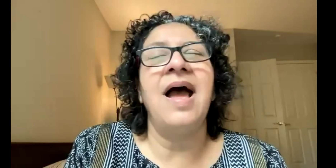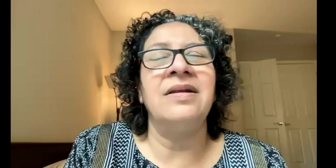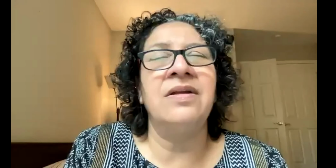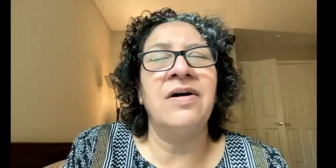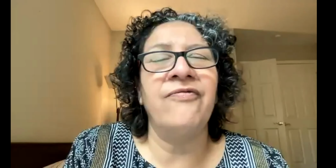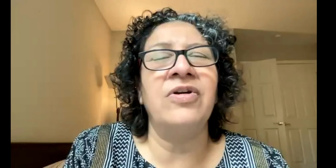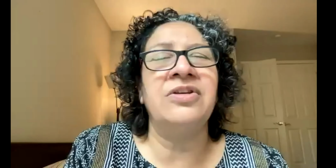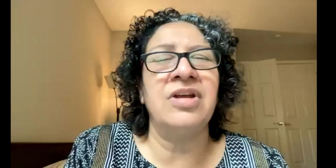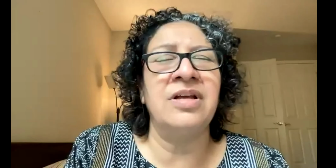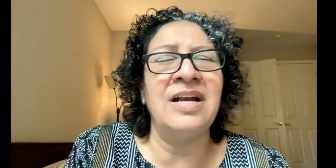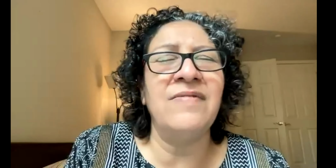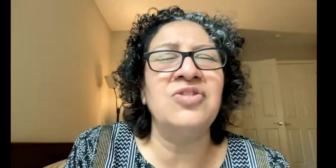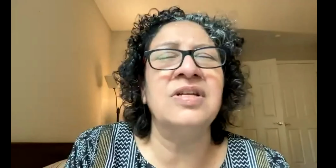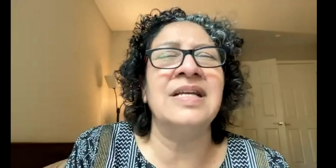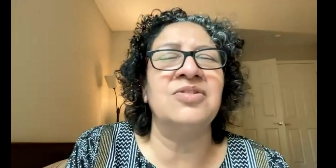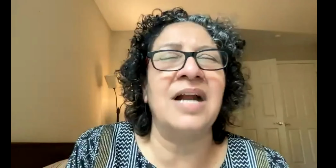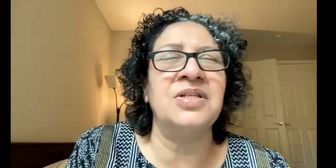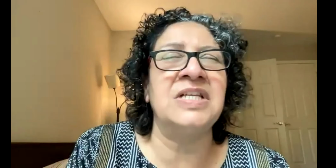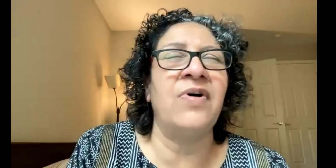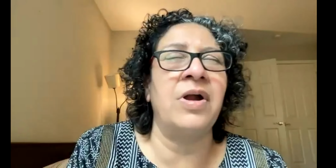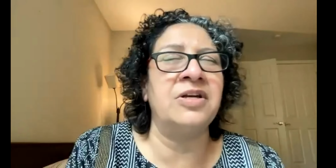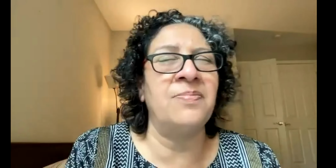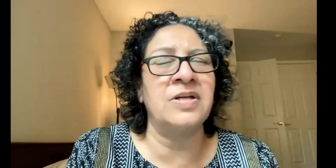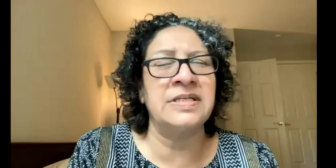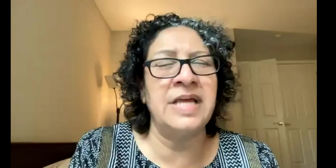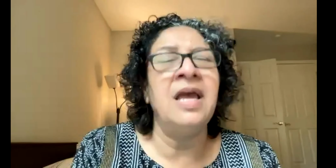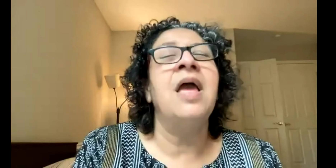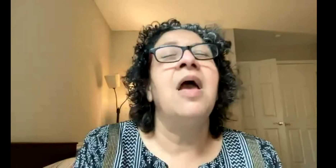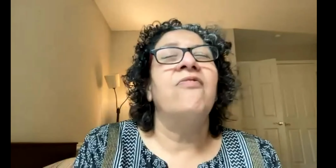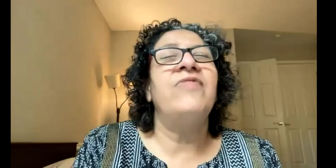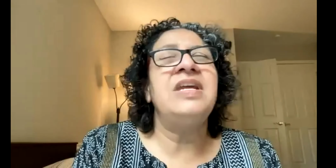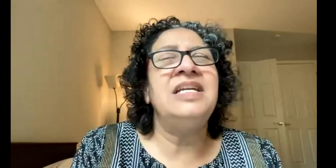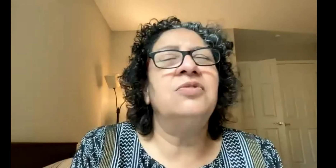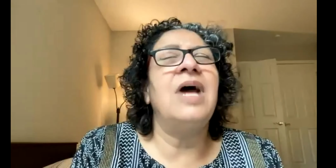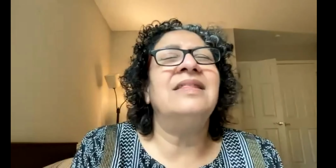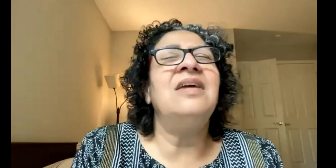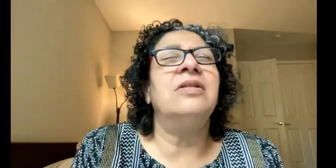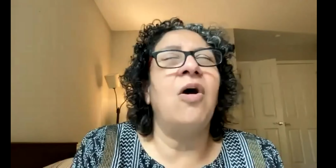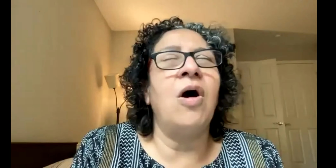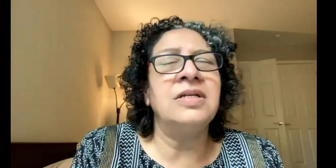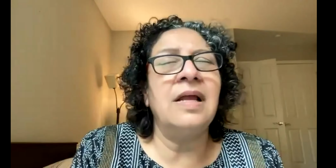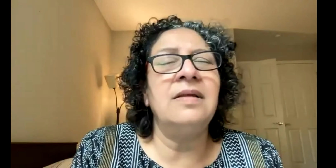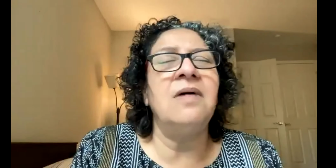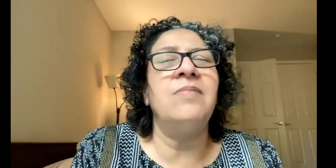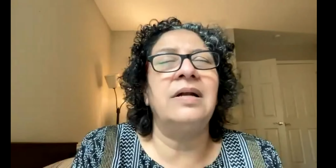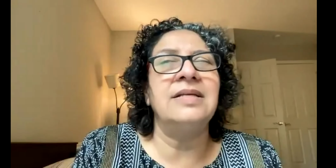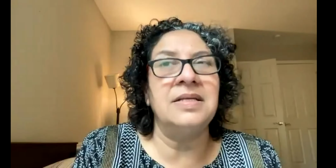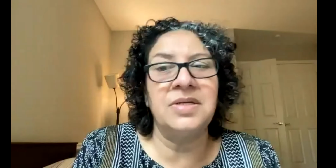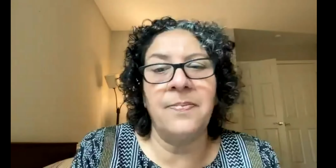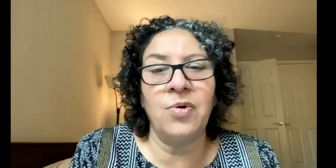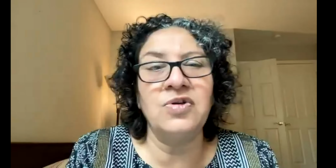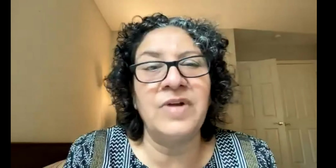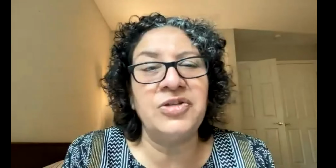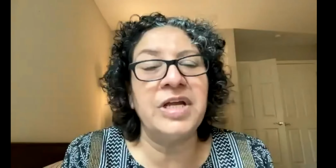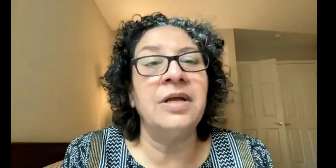activities and for the interventions and strategies for auditory processing. We need to, I think the Orton-Gillingham